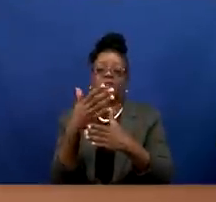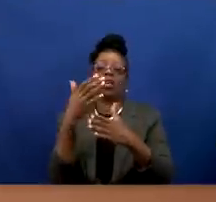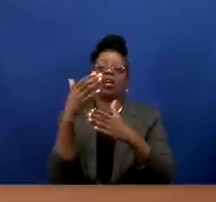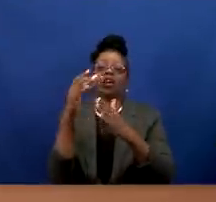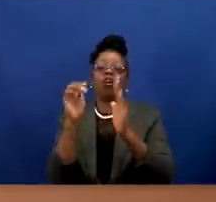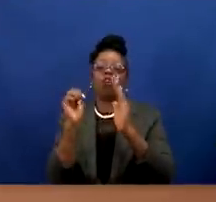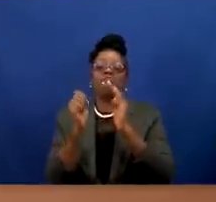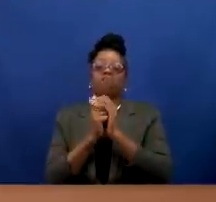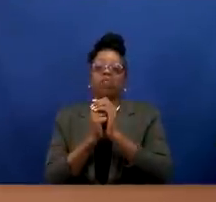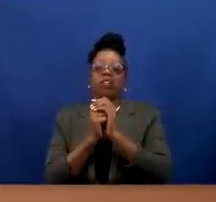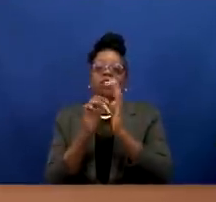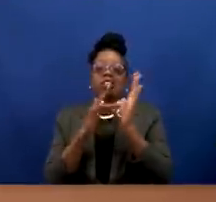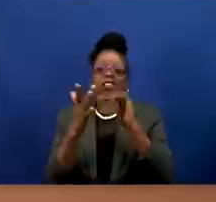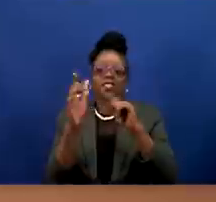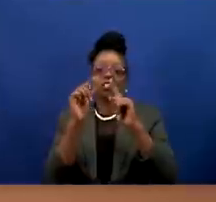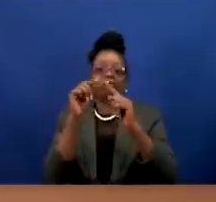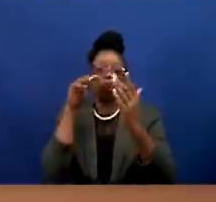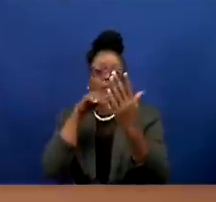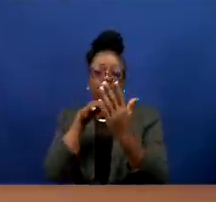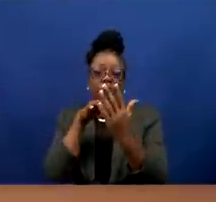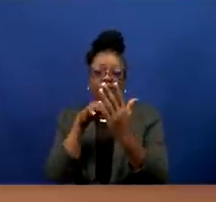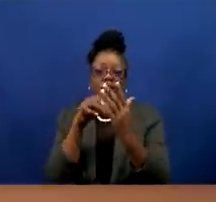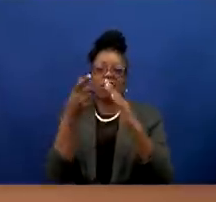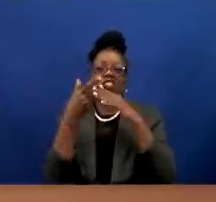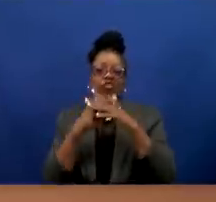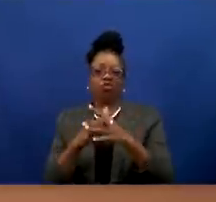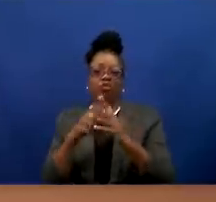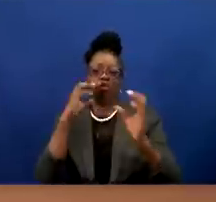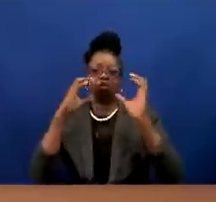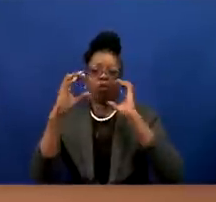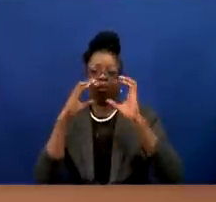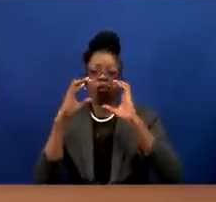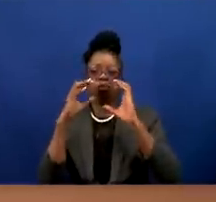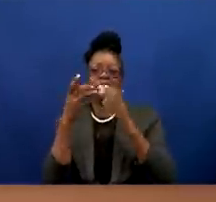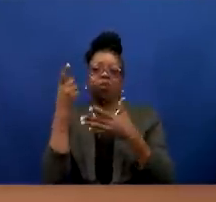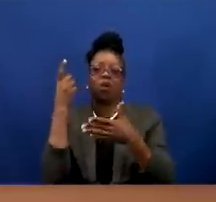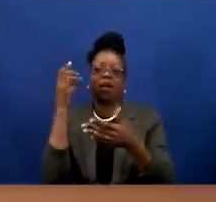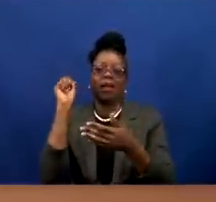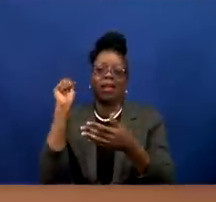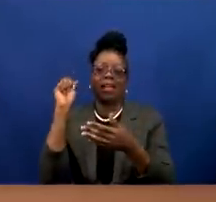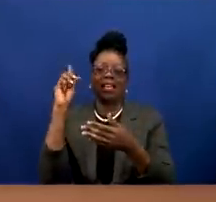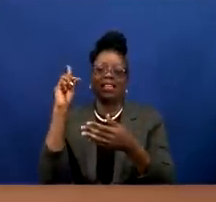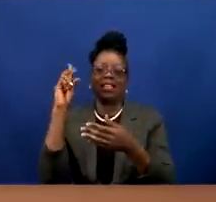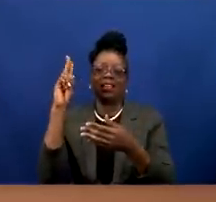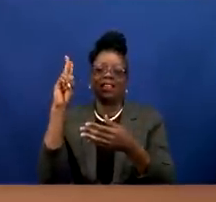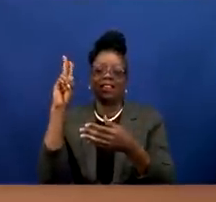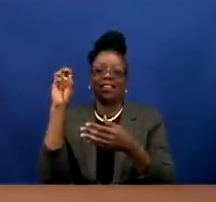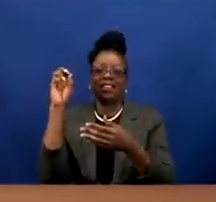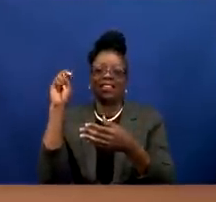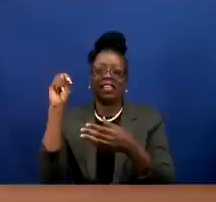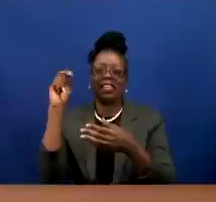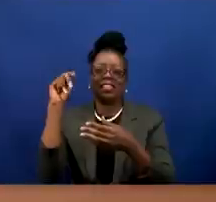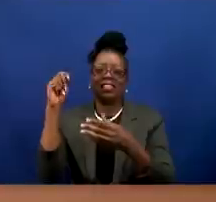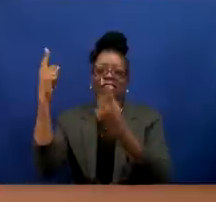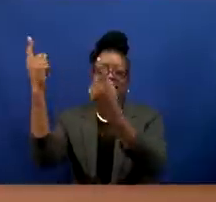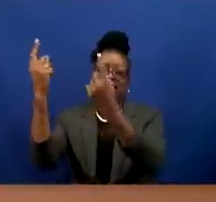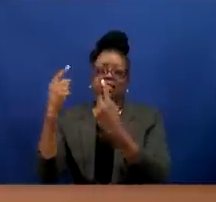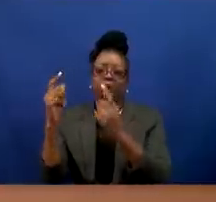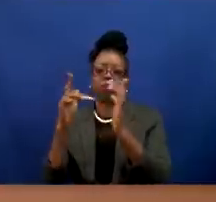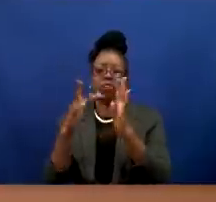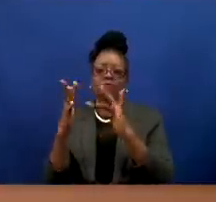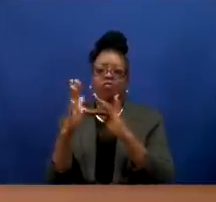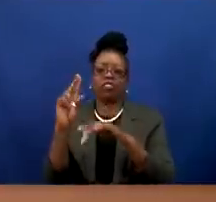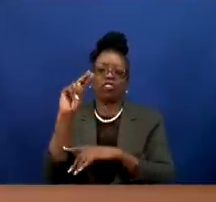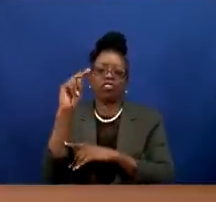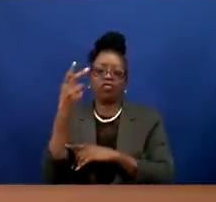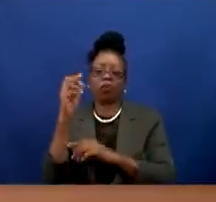regarding Advent in Bible study this coming Wednesday and for the next three Wednesdays thereafter, two Wednesdays after this Wednesday. There are a